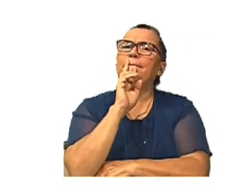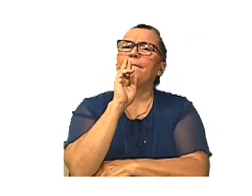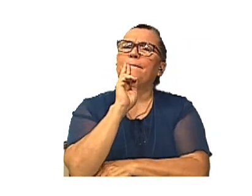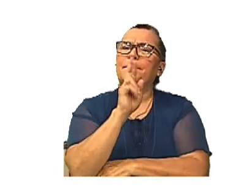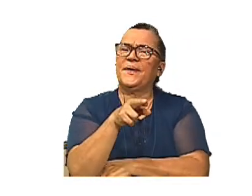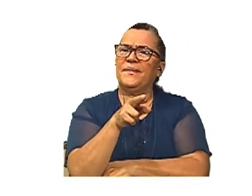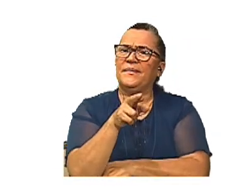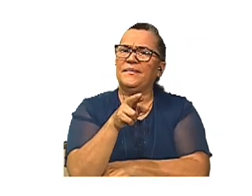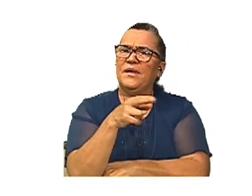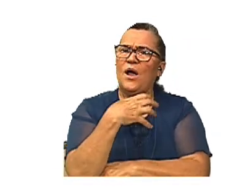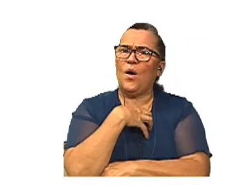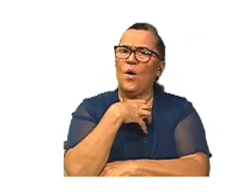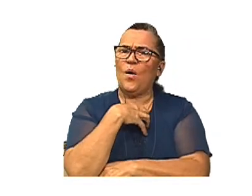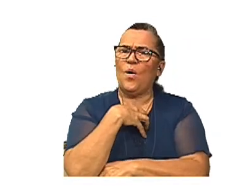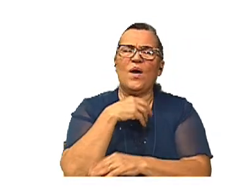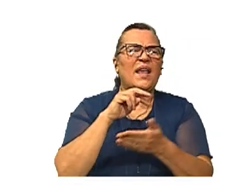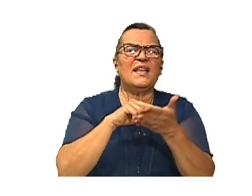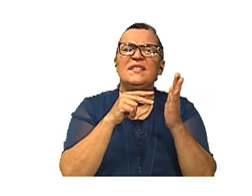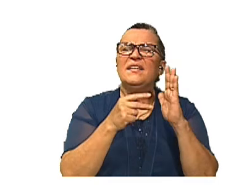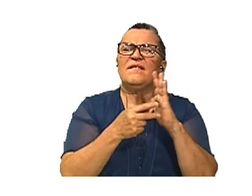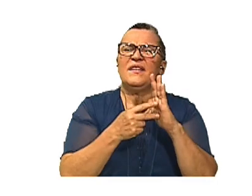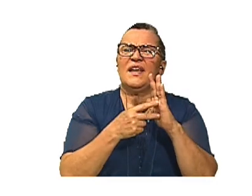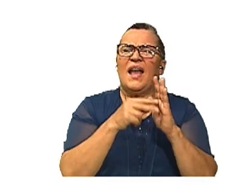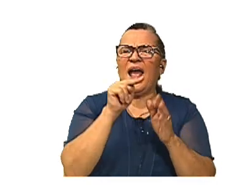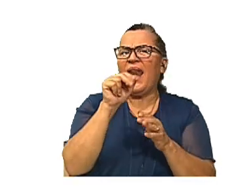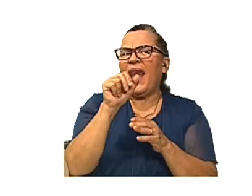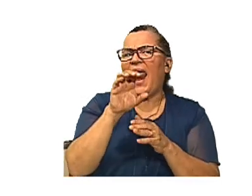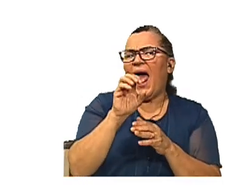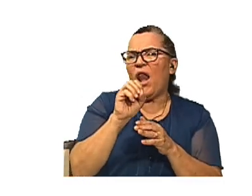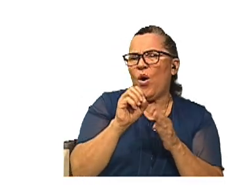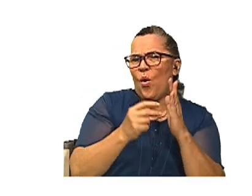words. What is nanotechnology?